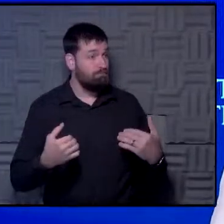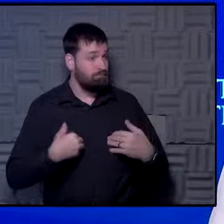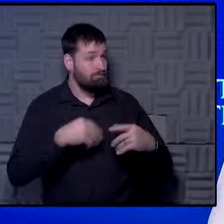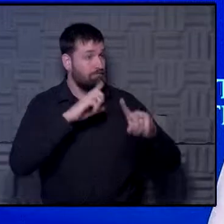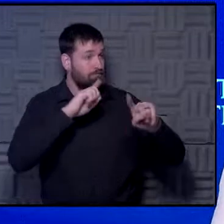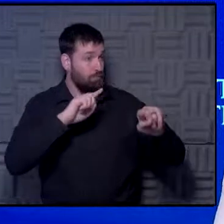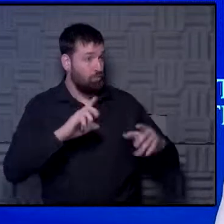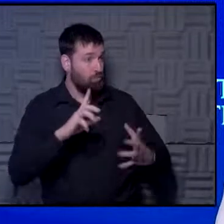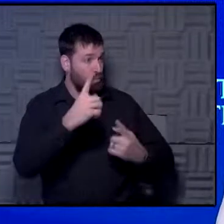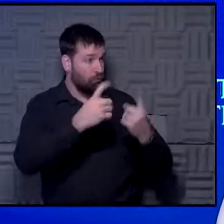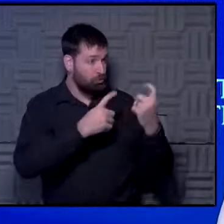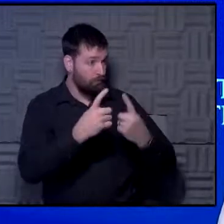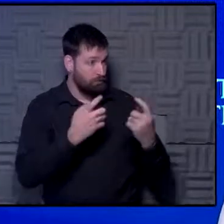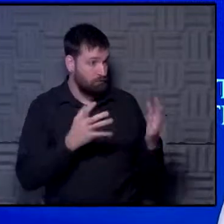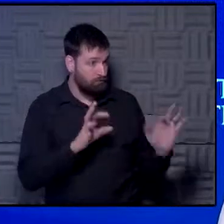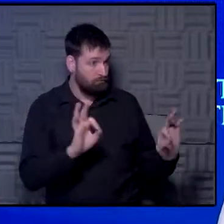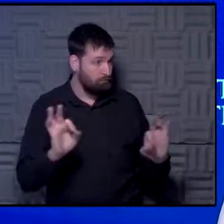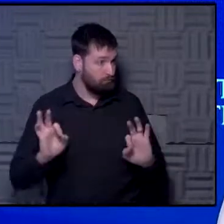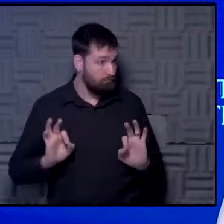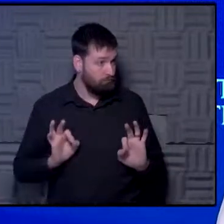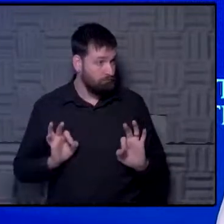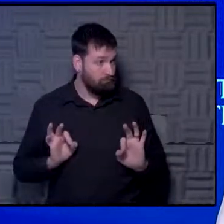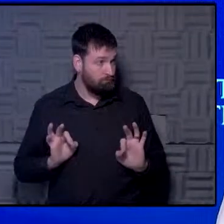that. Reporters.